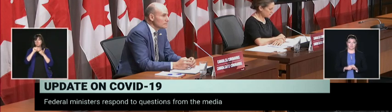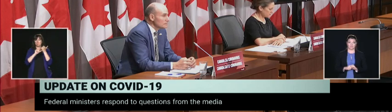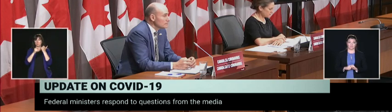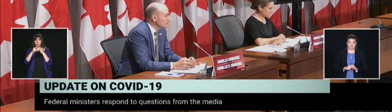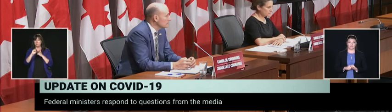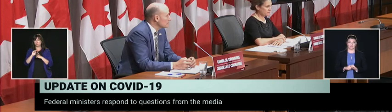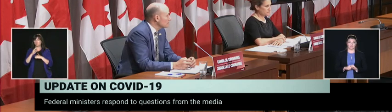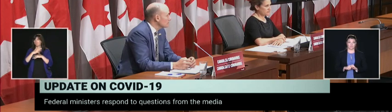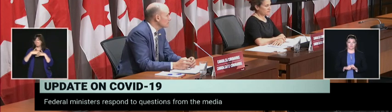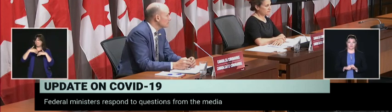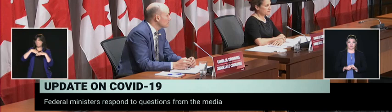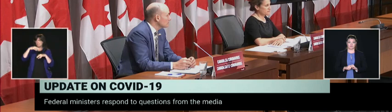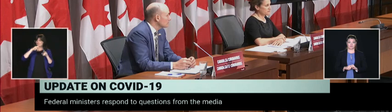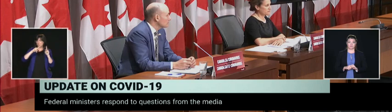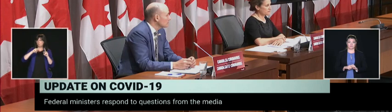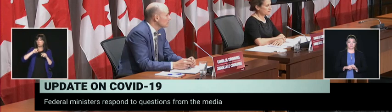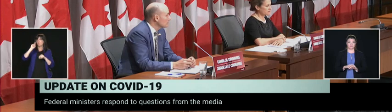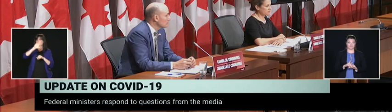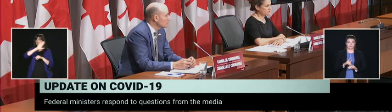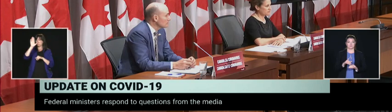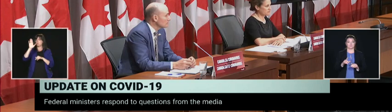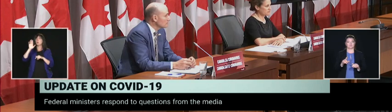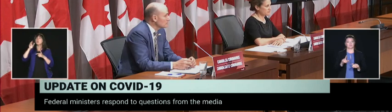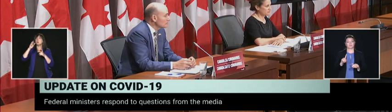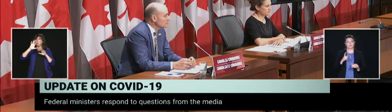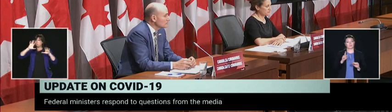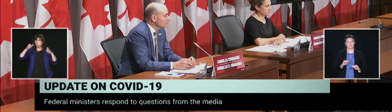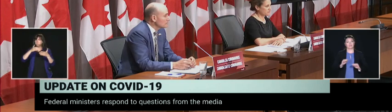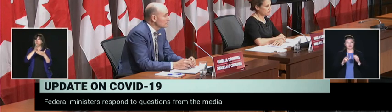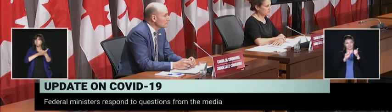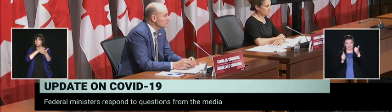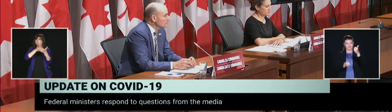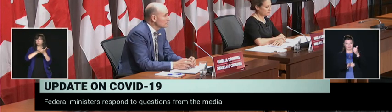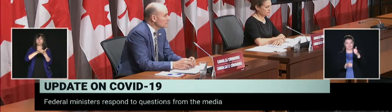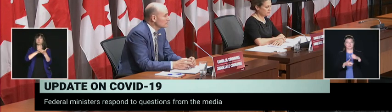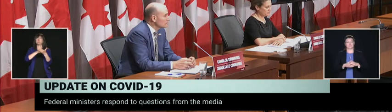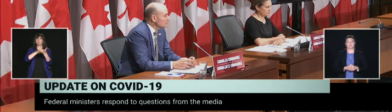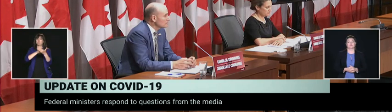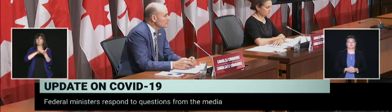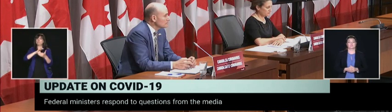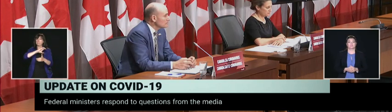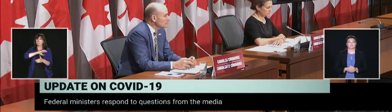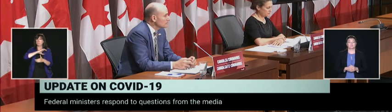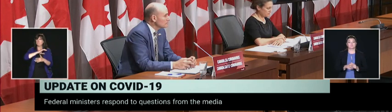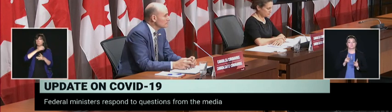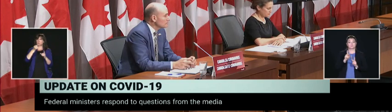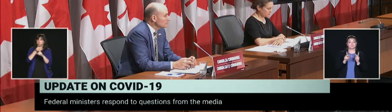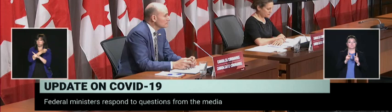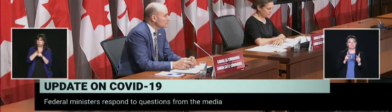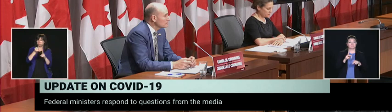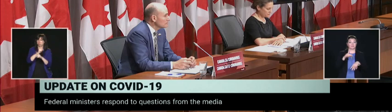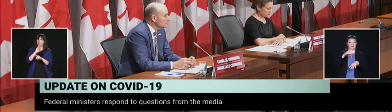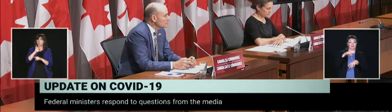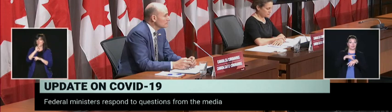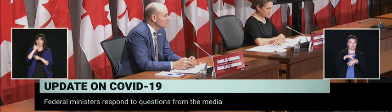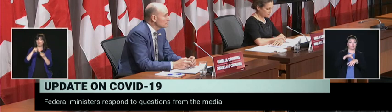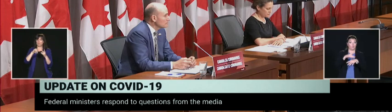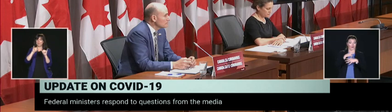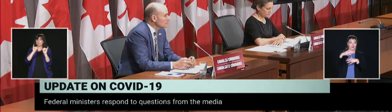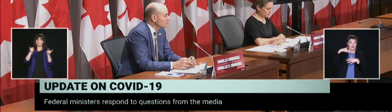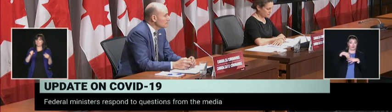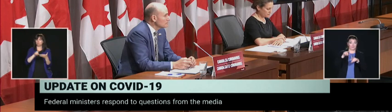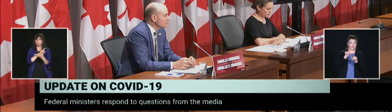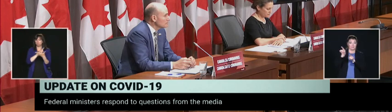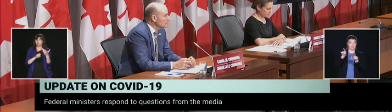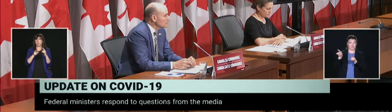pursuing a class action lawsuit alleging widespread police brutality and systemic discrimination by RCMP in the three